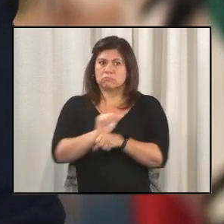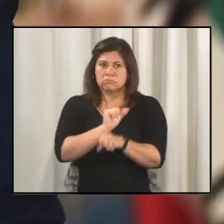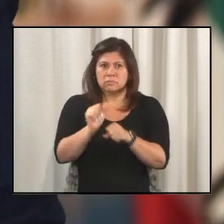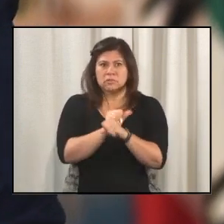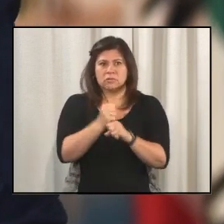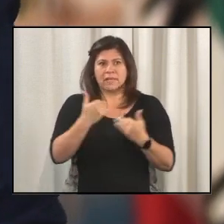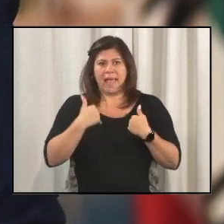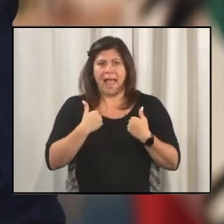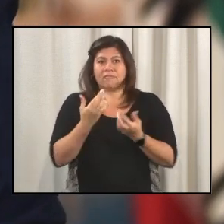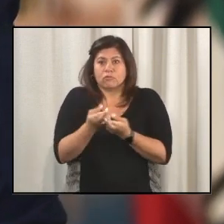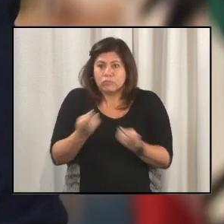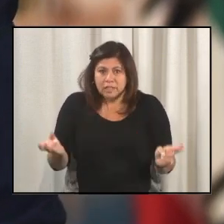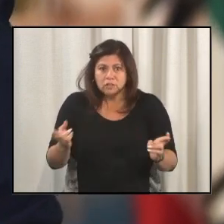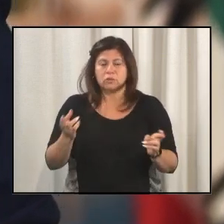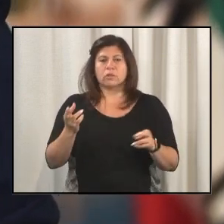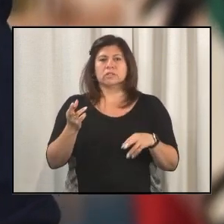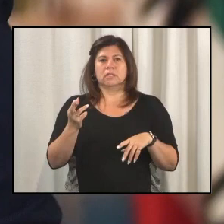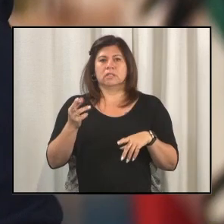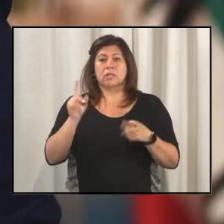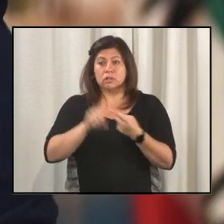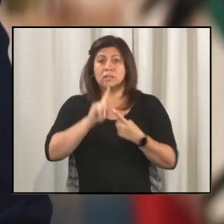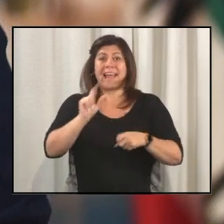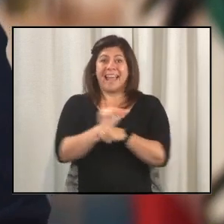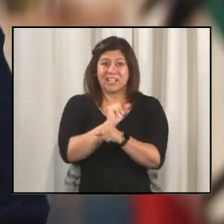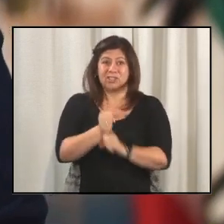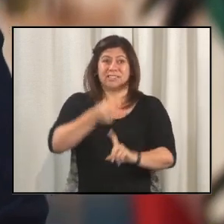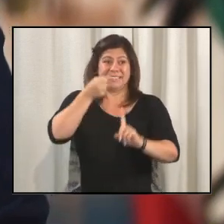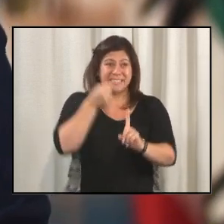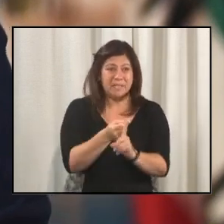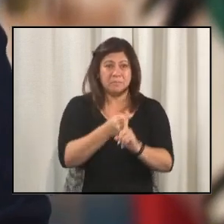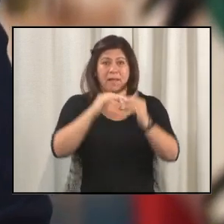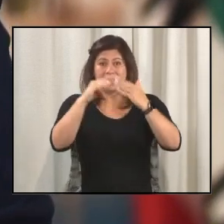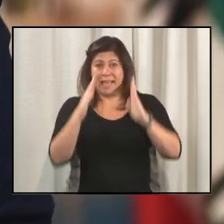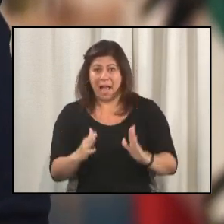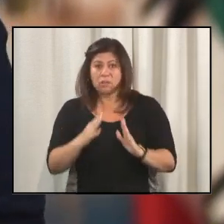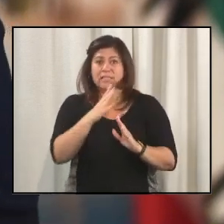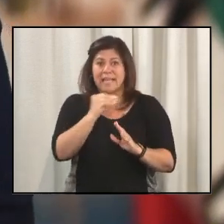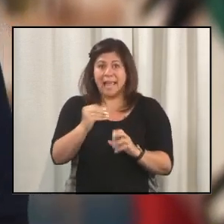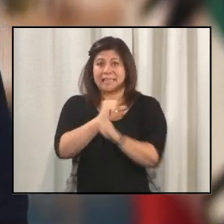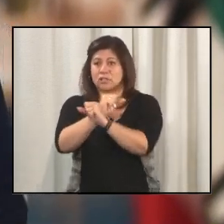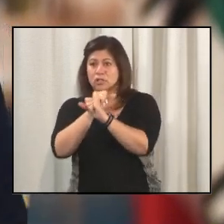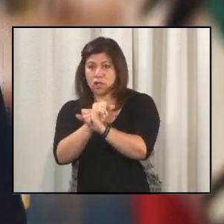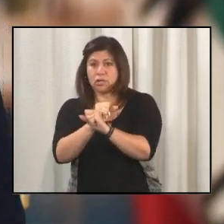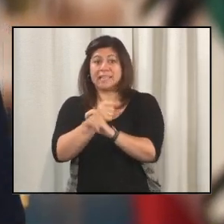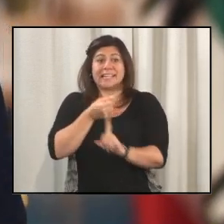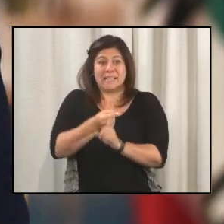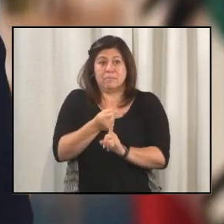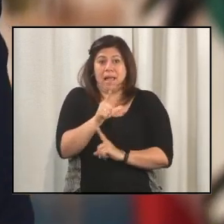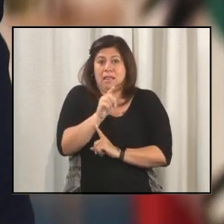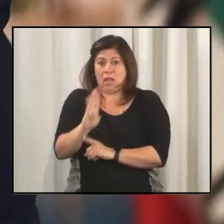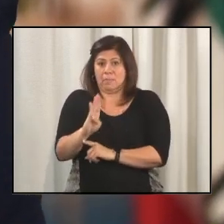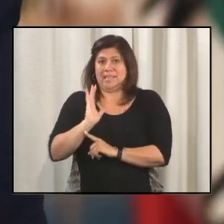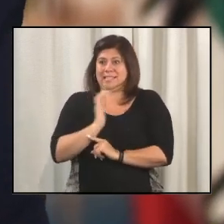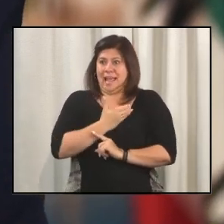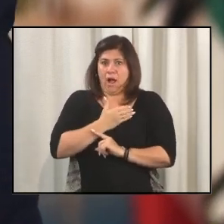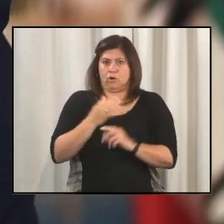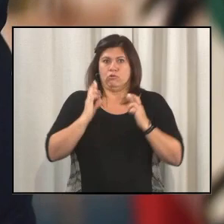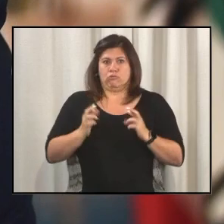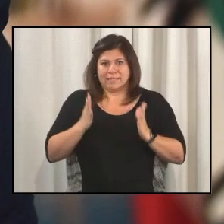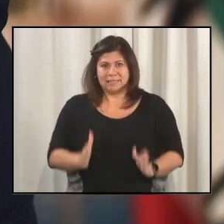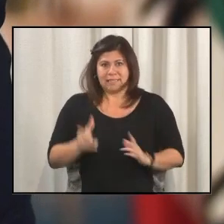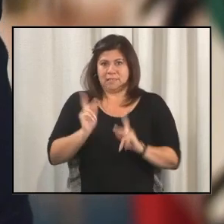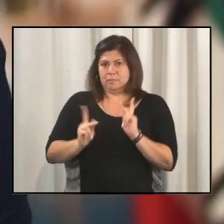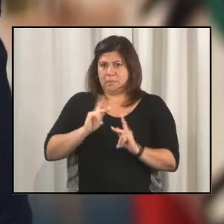the resources that we need to meaningfully address housing insecurity impacting Long Beach residents. The city will also be